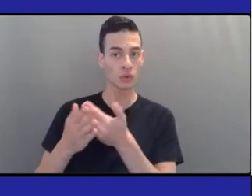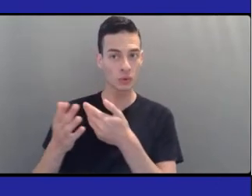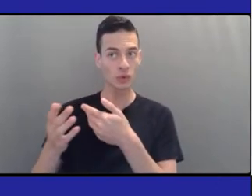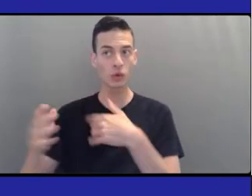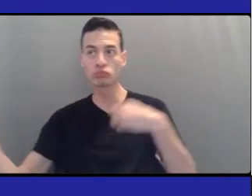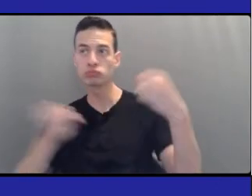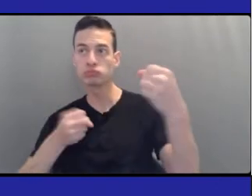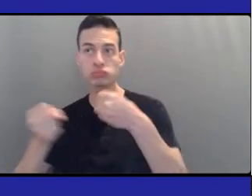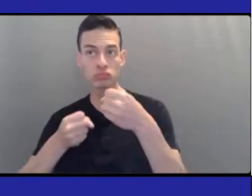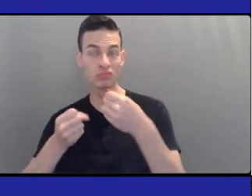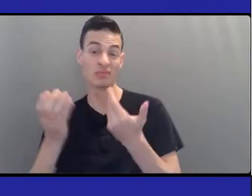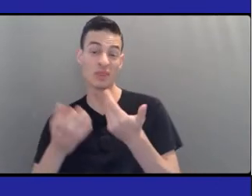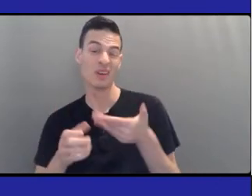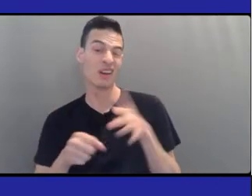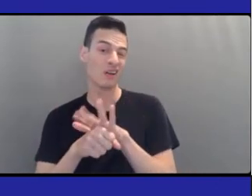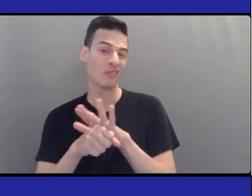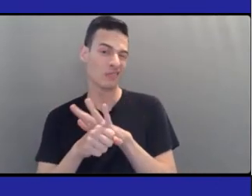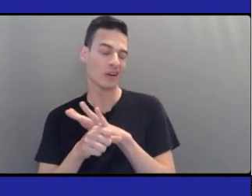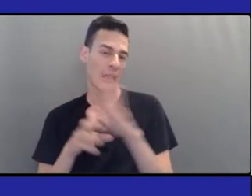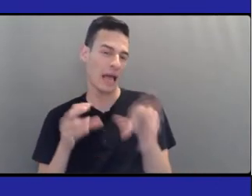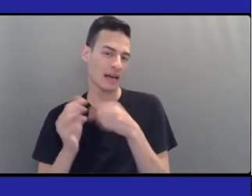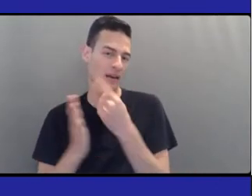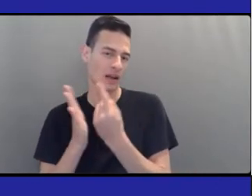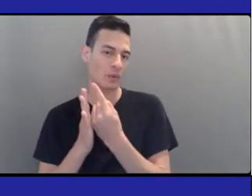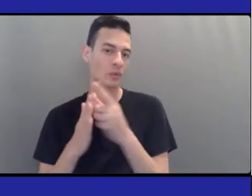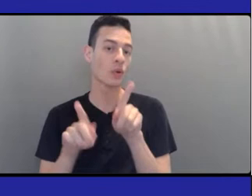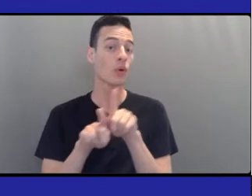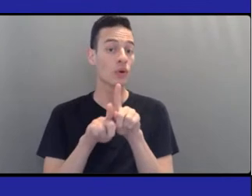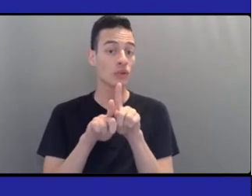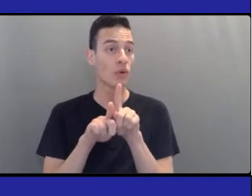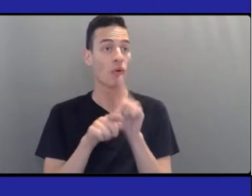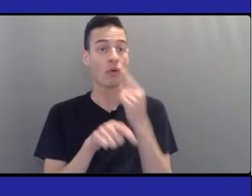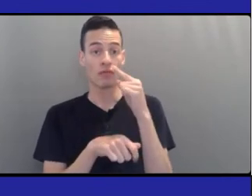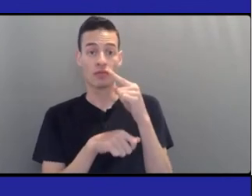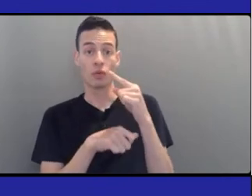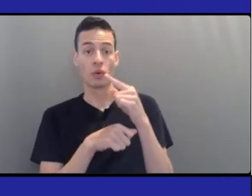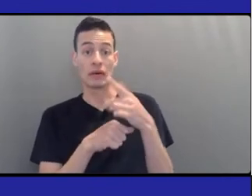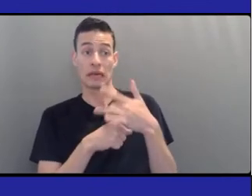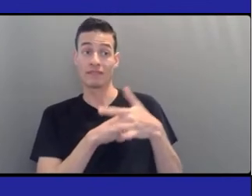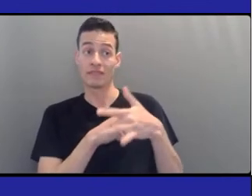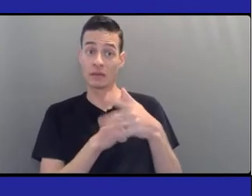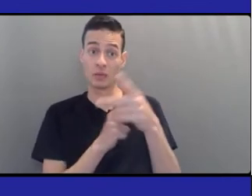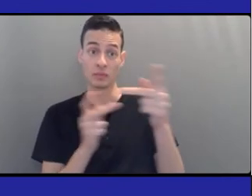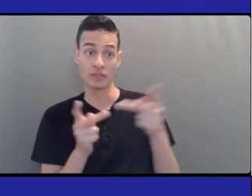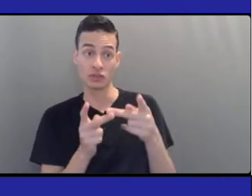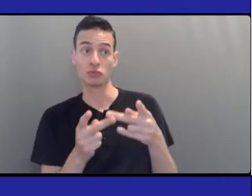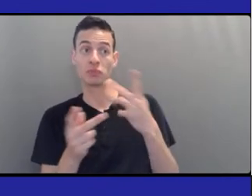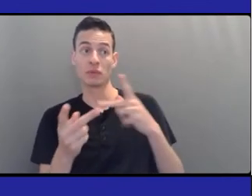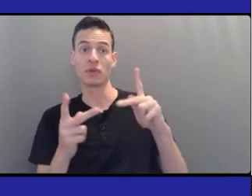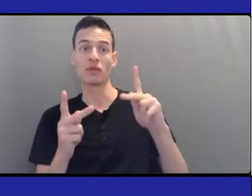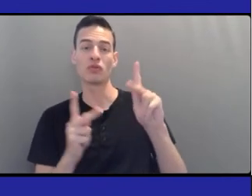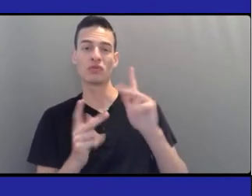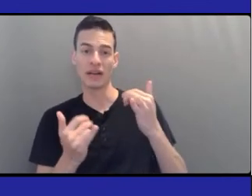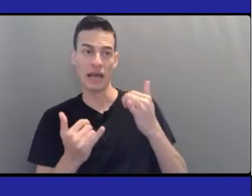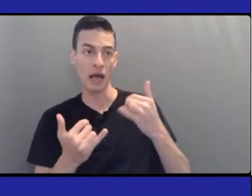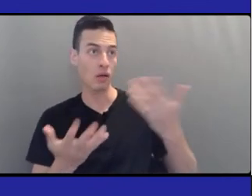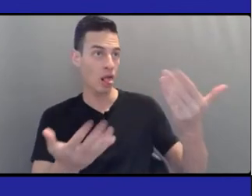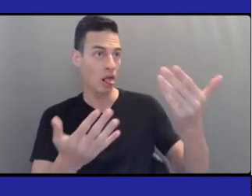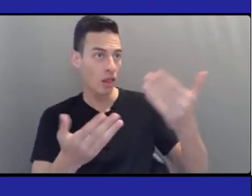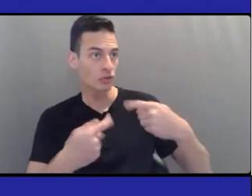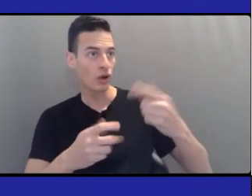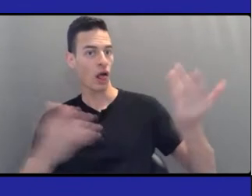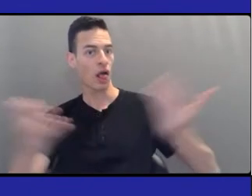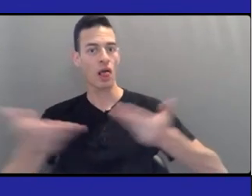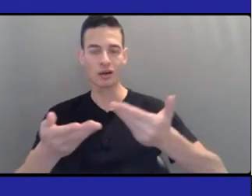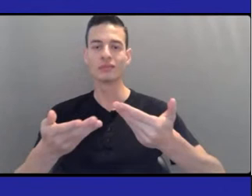It also funds budget authority for vacant positions that are currently being recruited. As you go to the next slide, you'll see